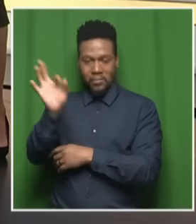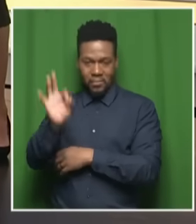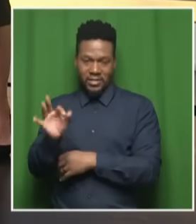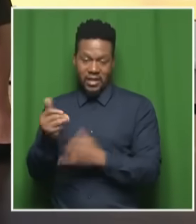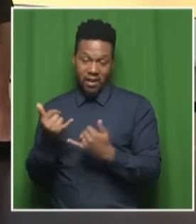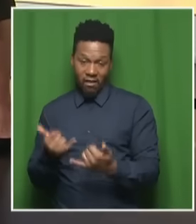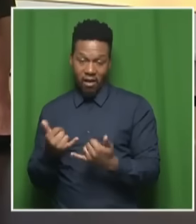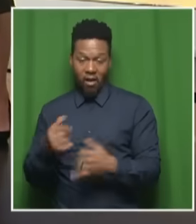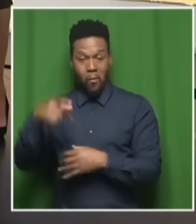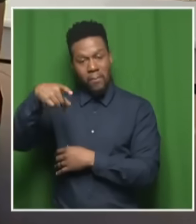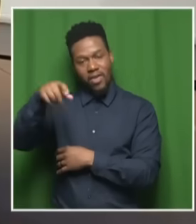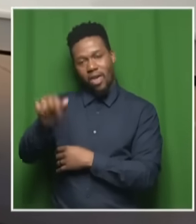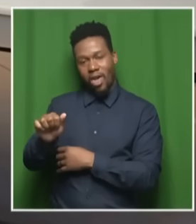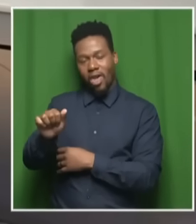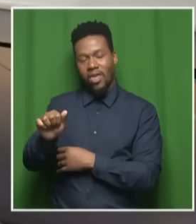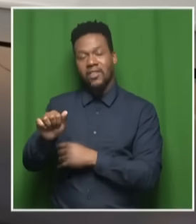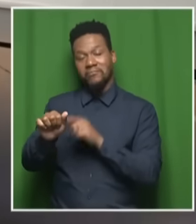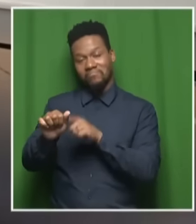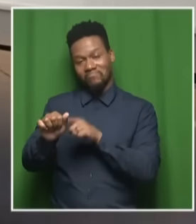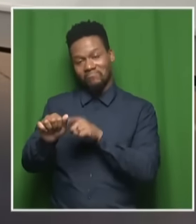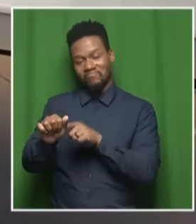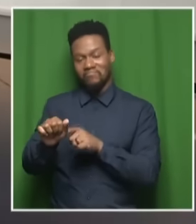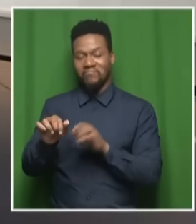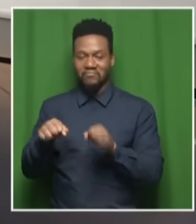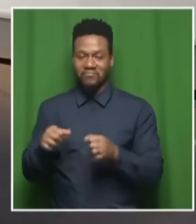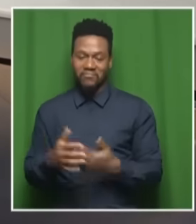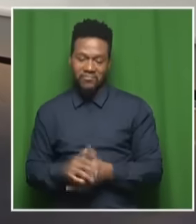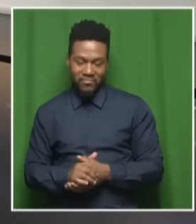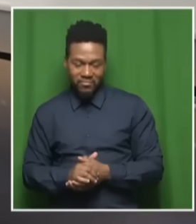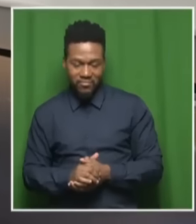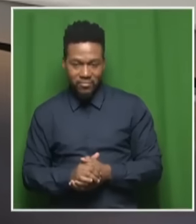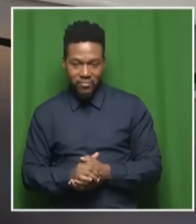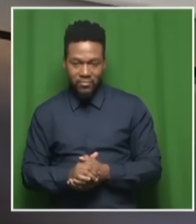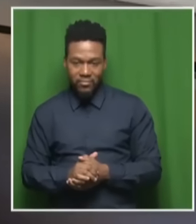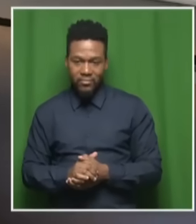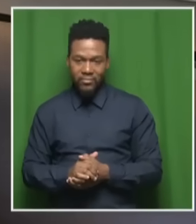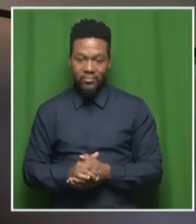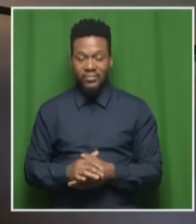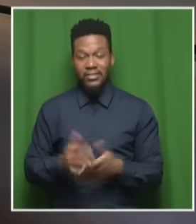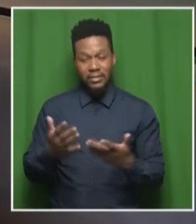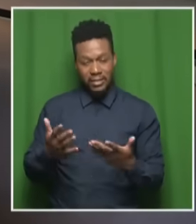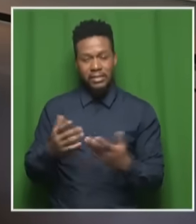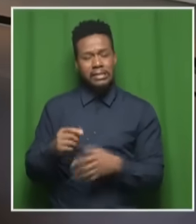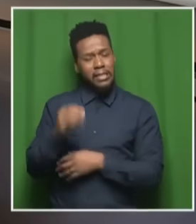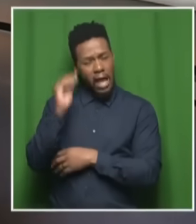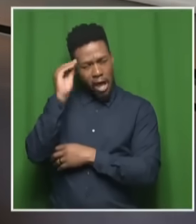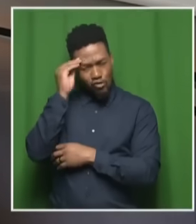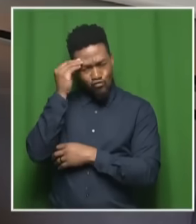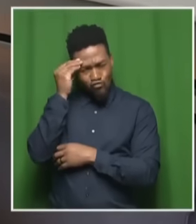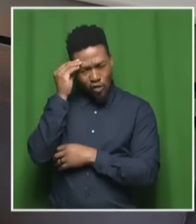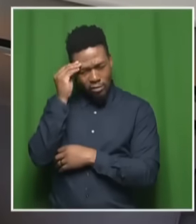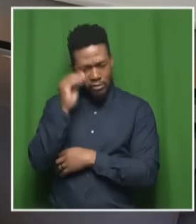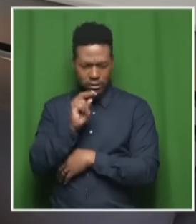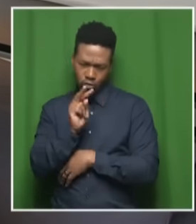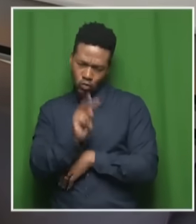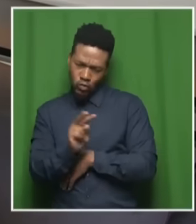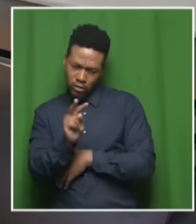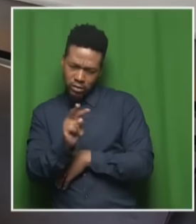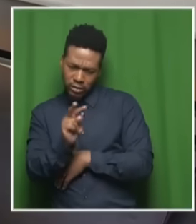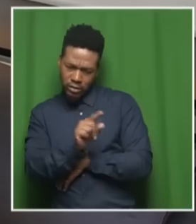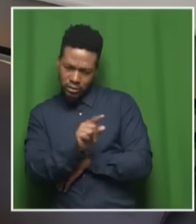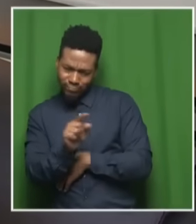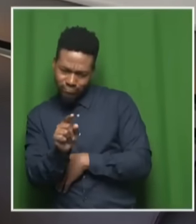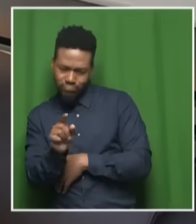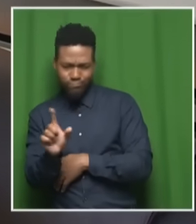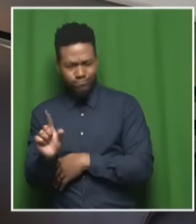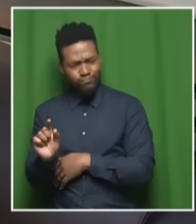the Patriotic Alliance, the PA. They're at 2.8%. So it's also going to be interesting to see, how independent candidates